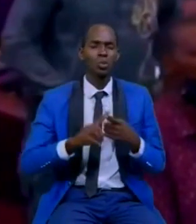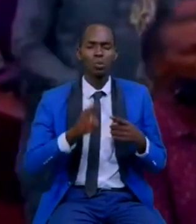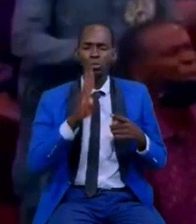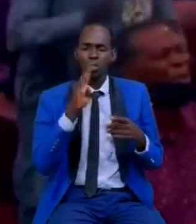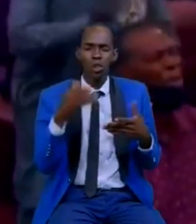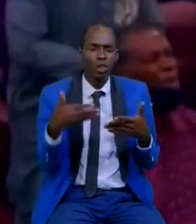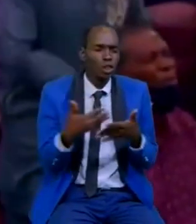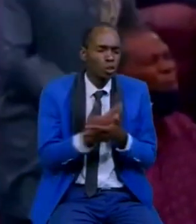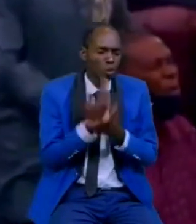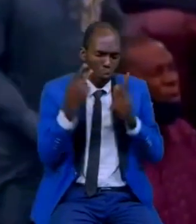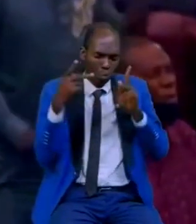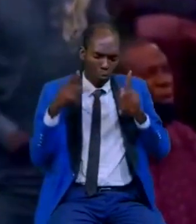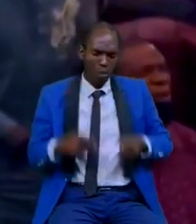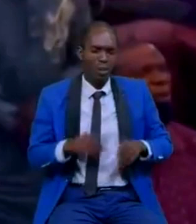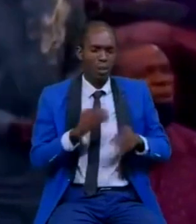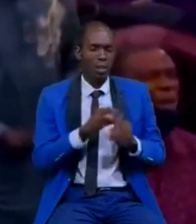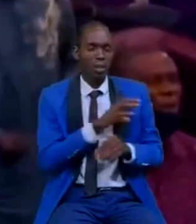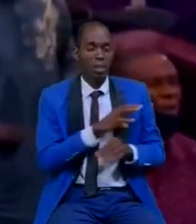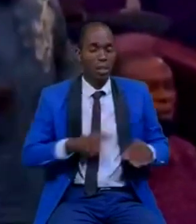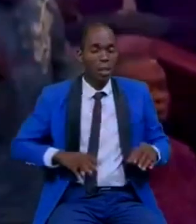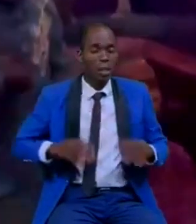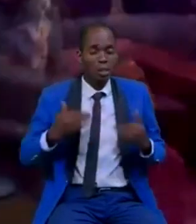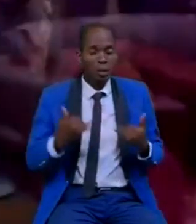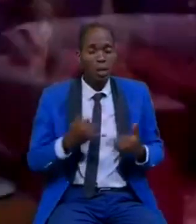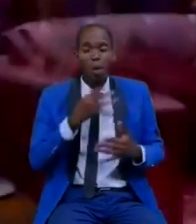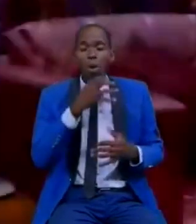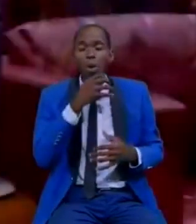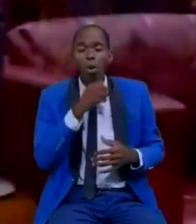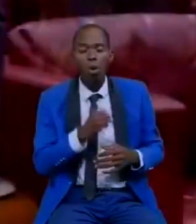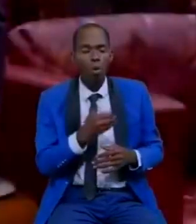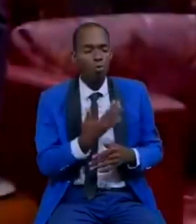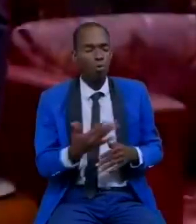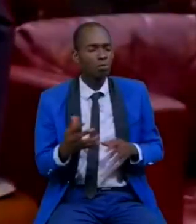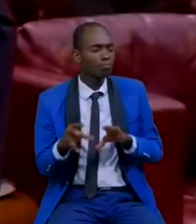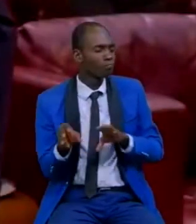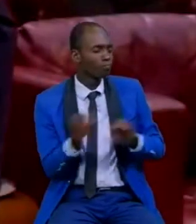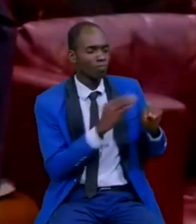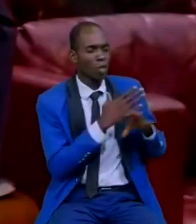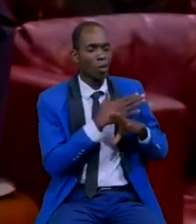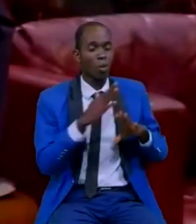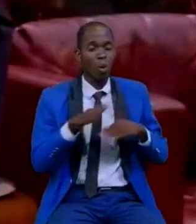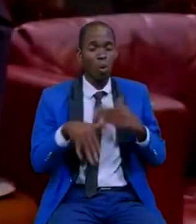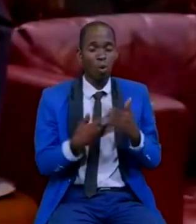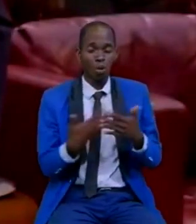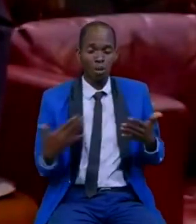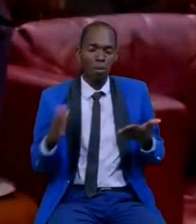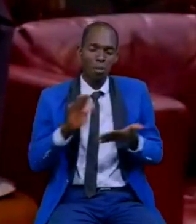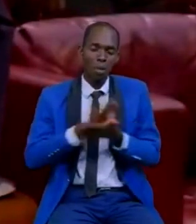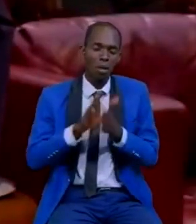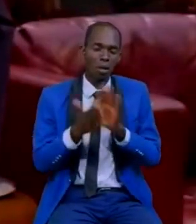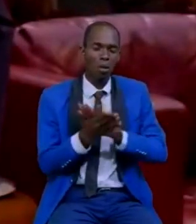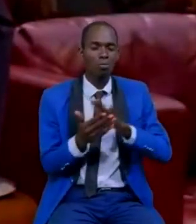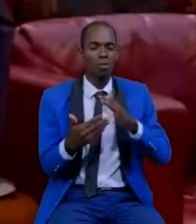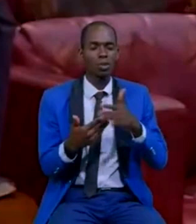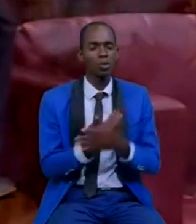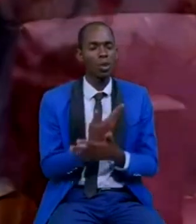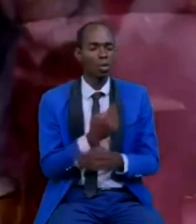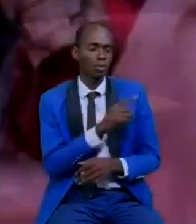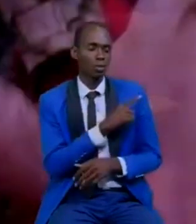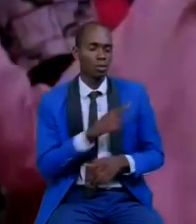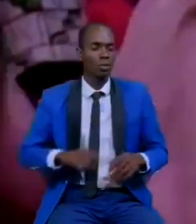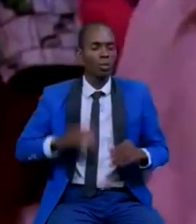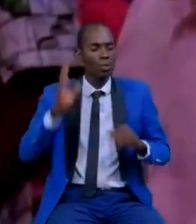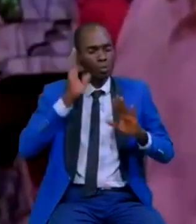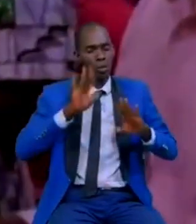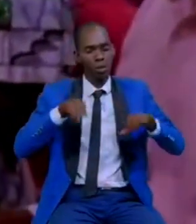new creature in Christ. All things have passed away. All things have become new. And the Lord will give you